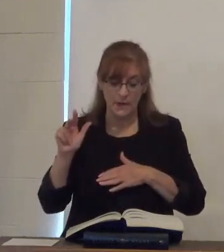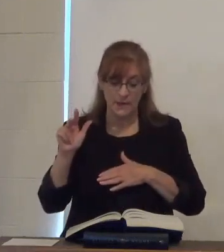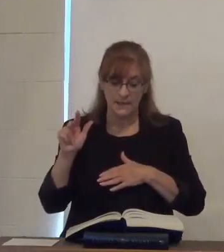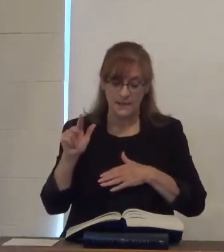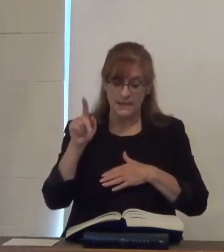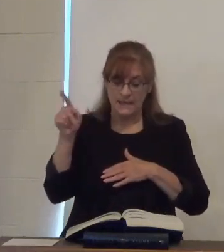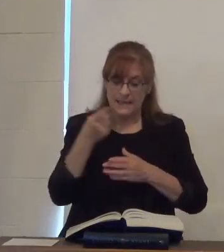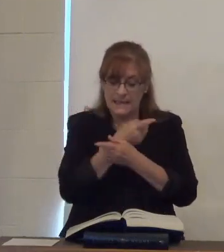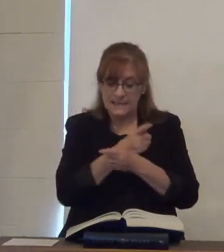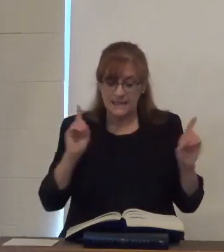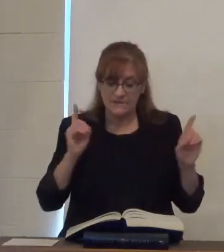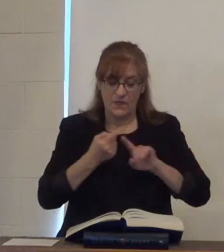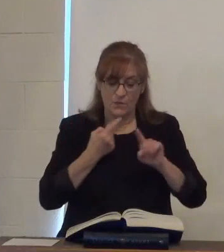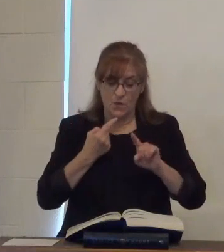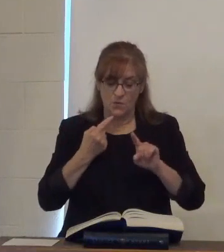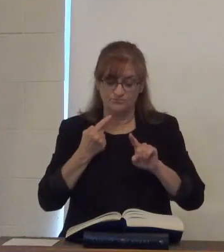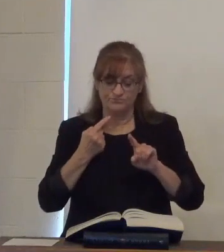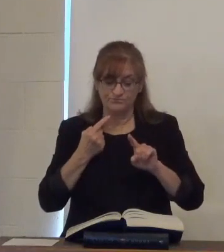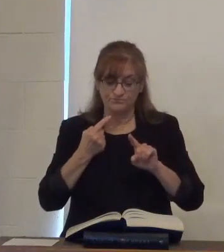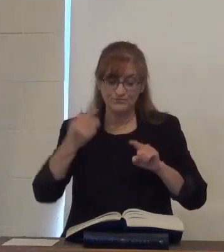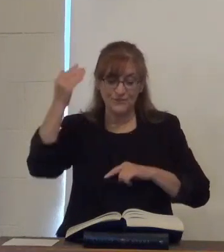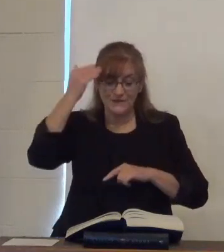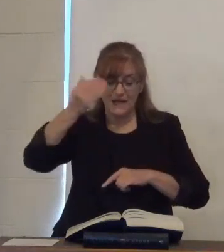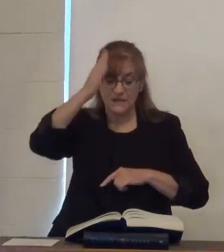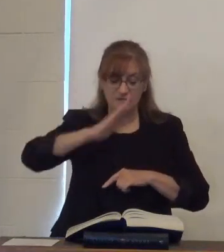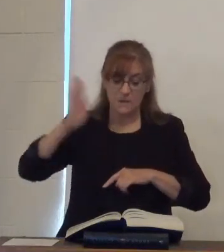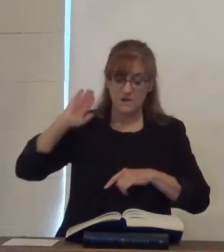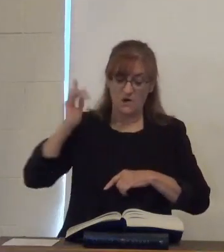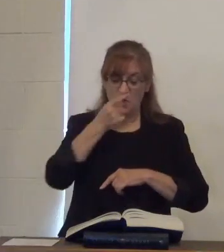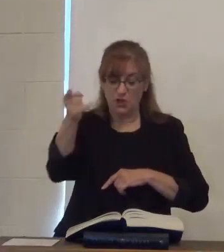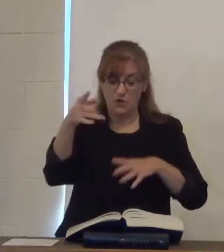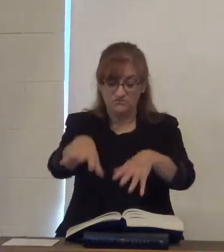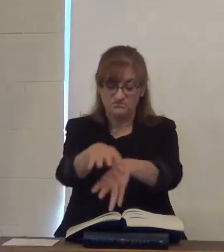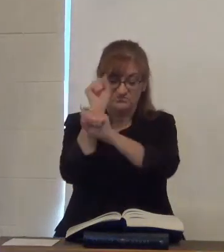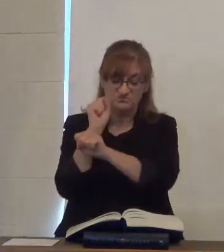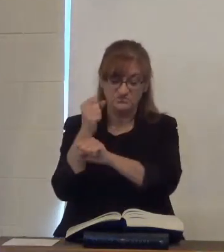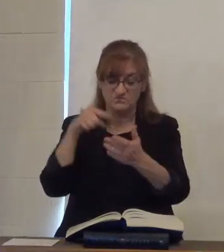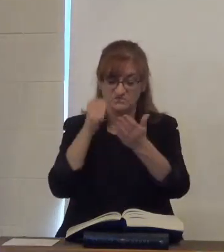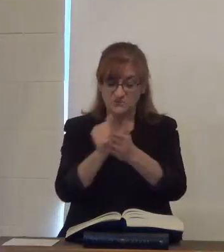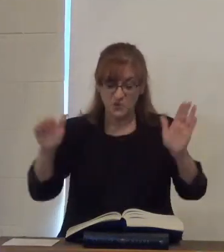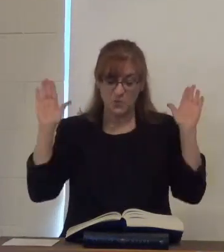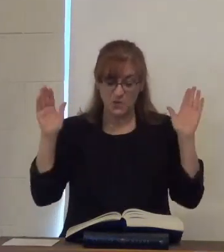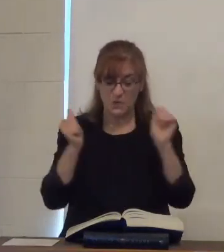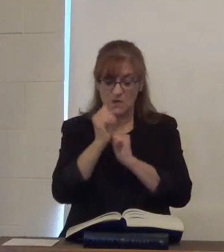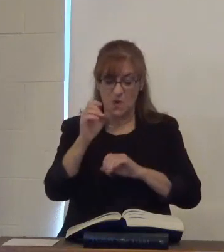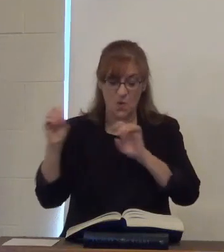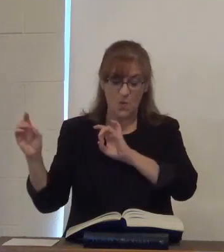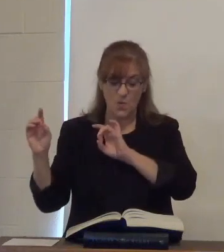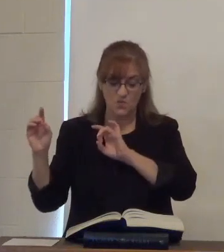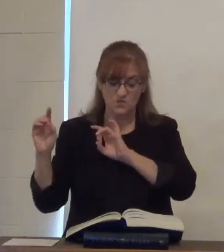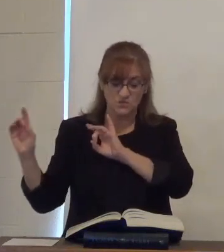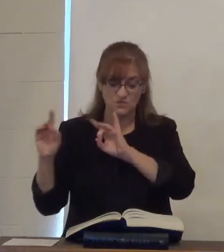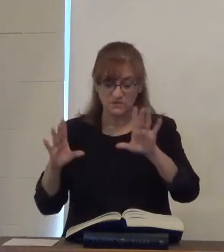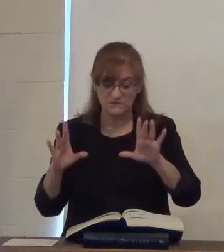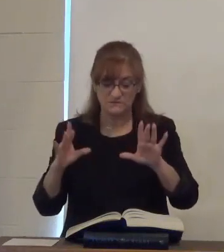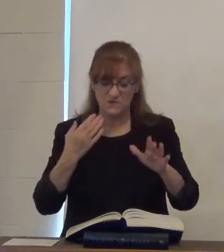by the determinate counsel and foreknowledge of God, ye have taken and by wicked hands have crucified and slain." And just